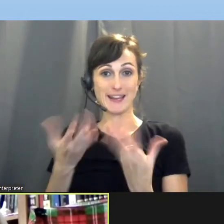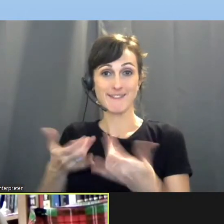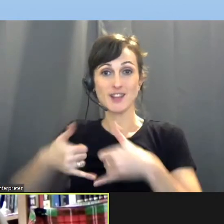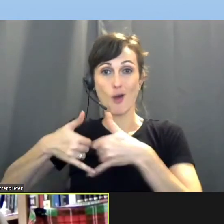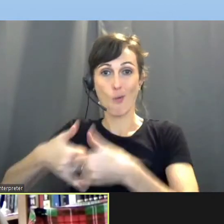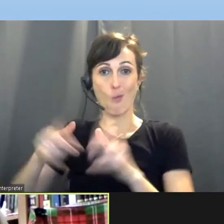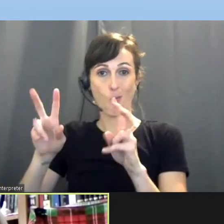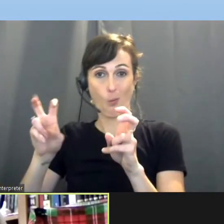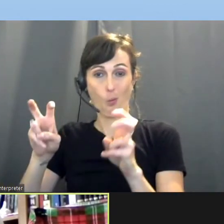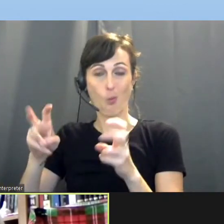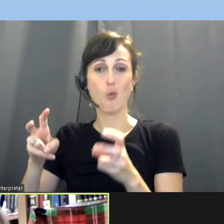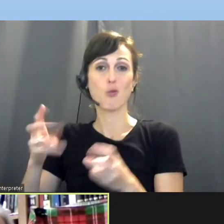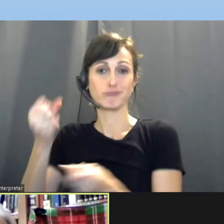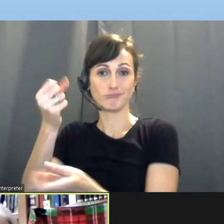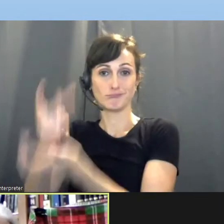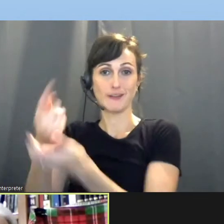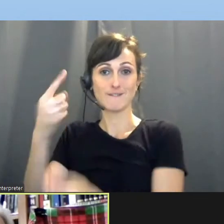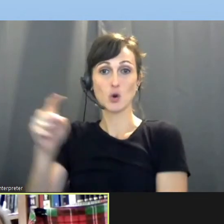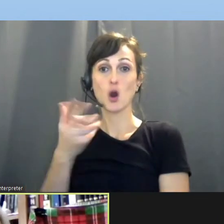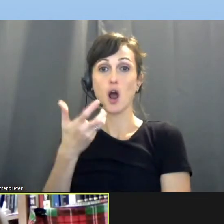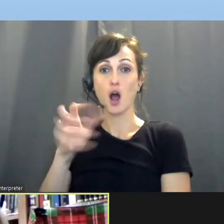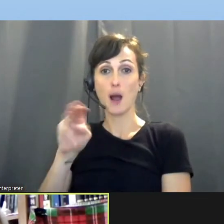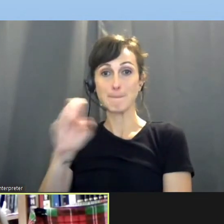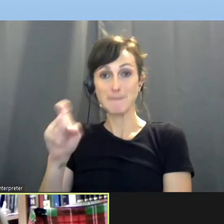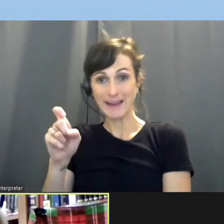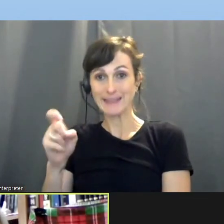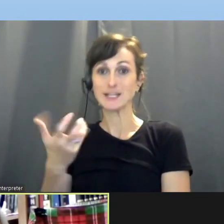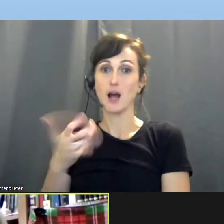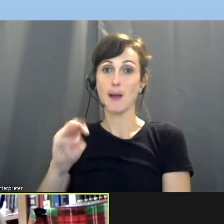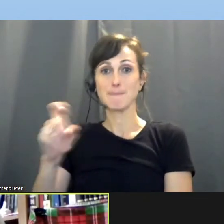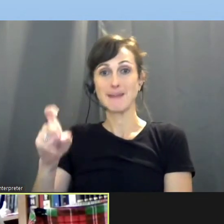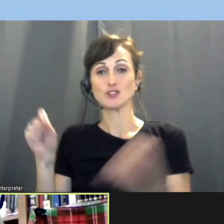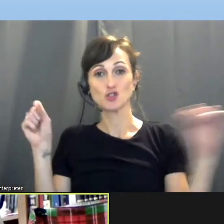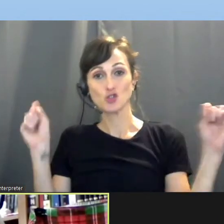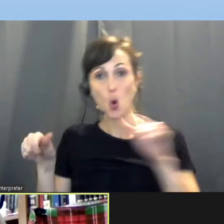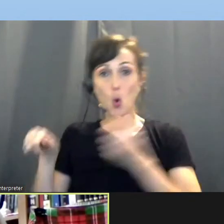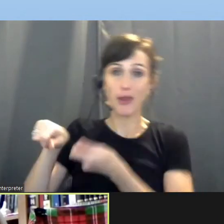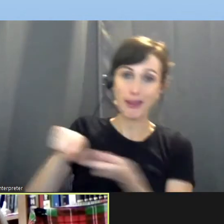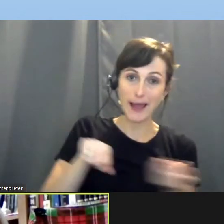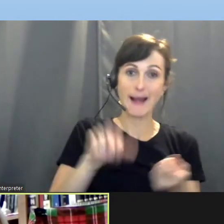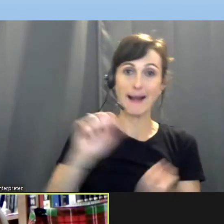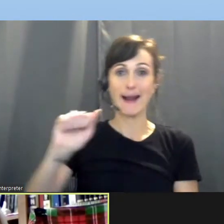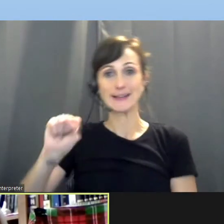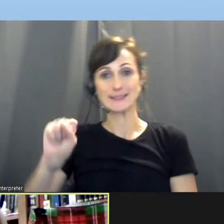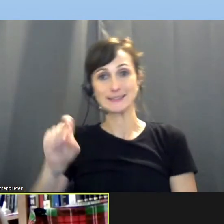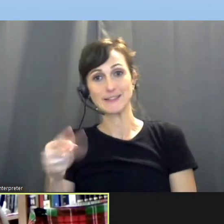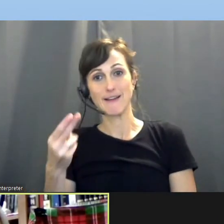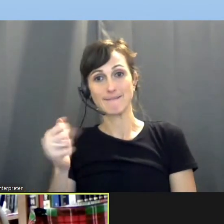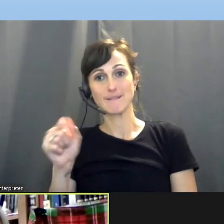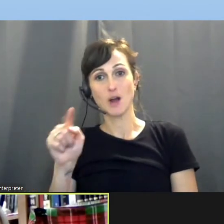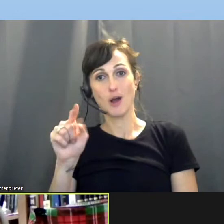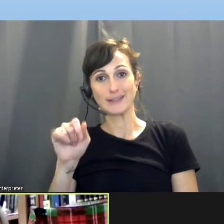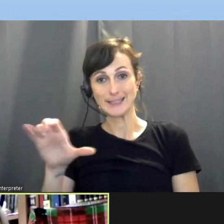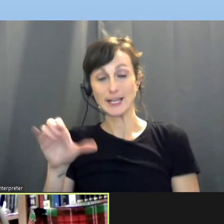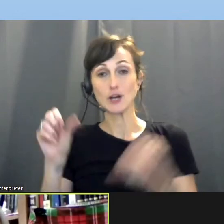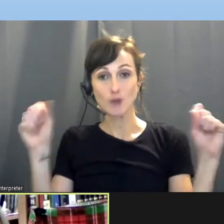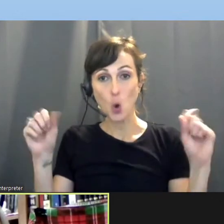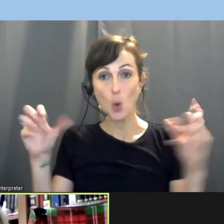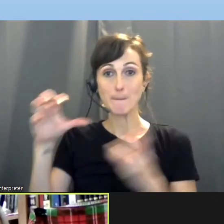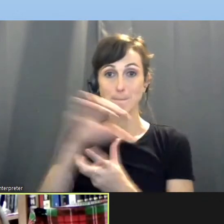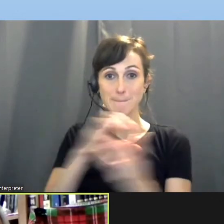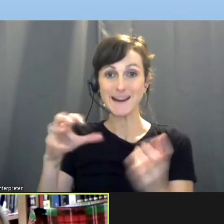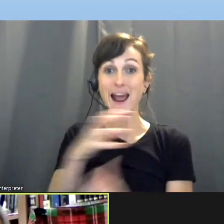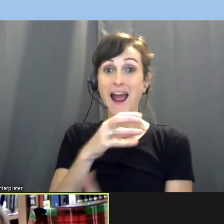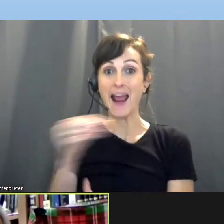mix, cold laid, asphaltic concrete, high performance asphaltic cold mix, and asphaltic